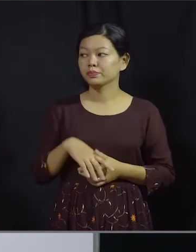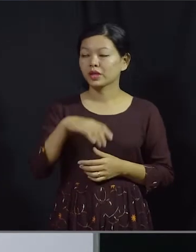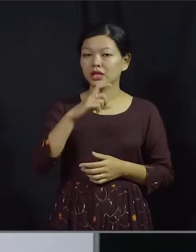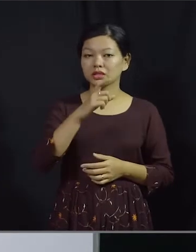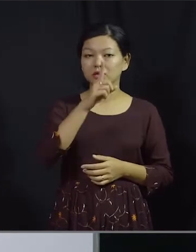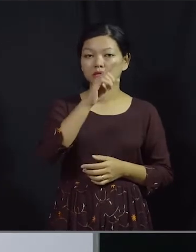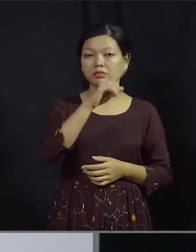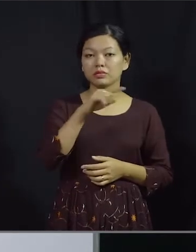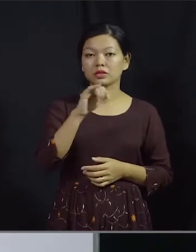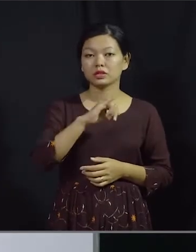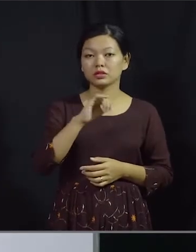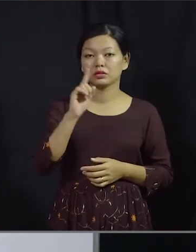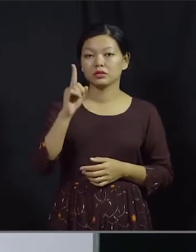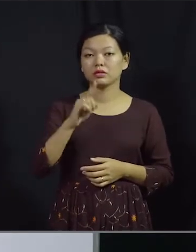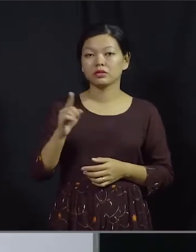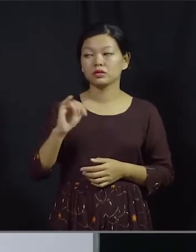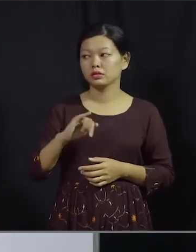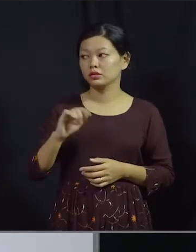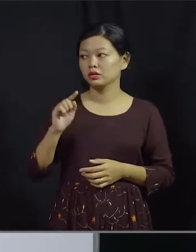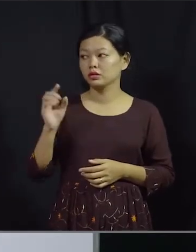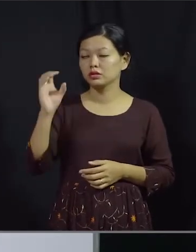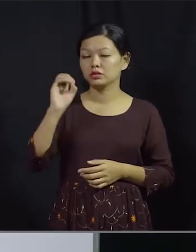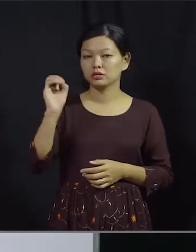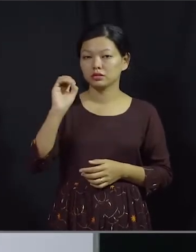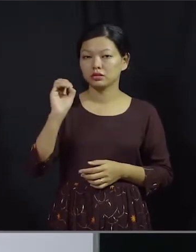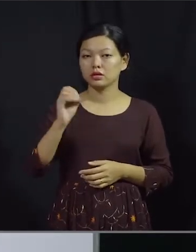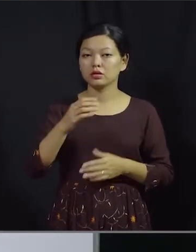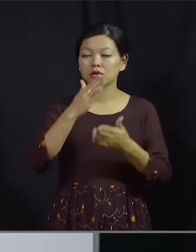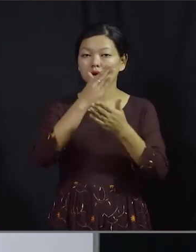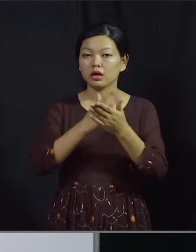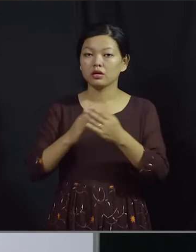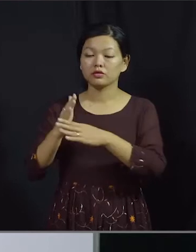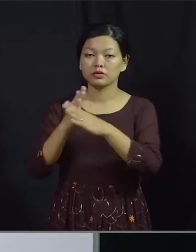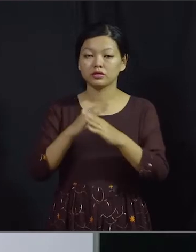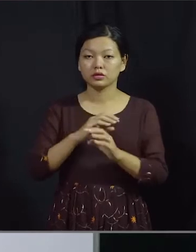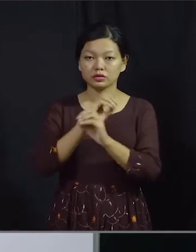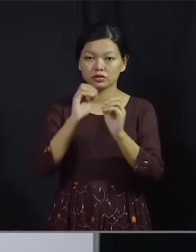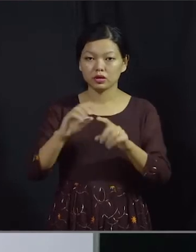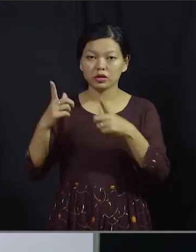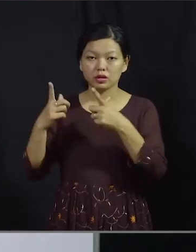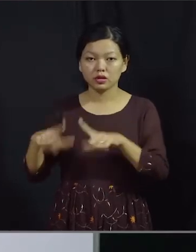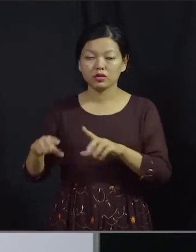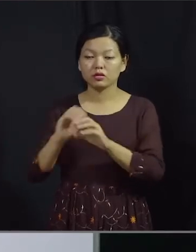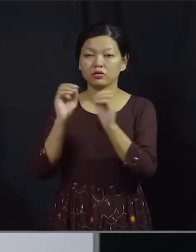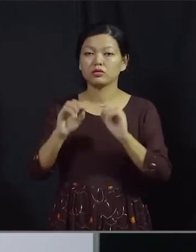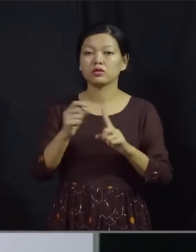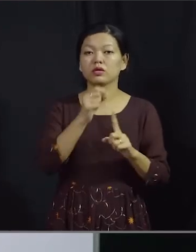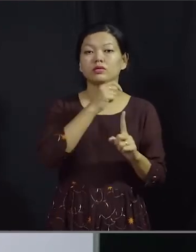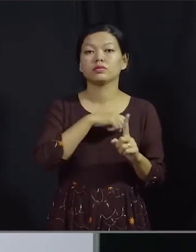There is no sacrifice and there is no gain. That means C has no gain, no loss. No gain, no